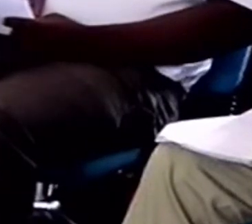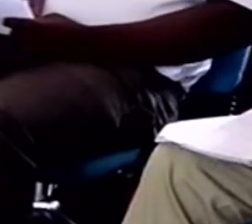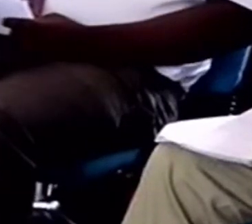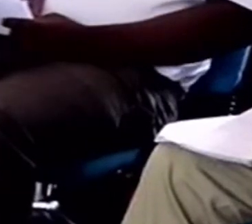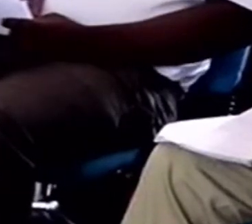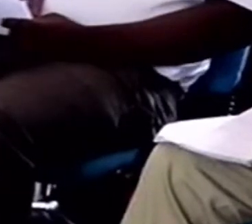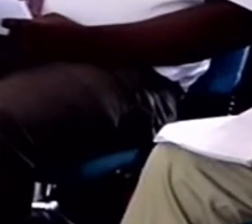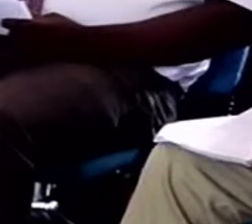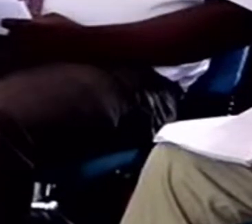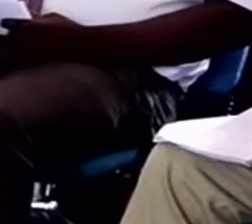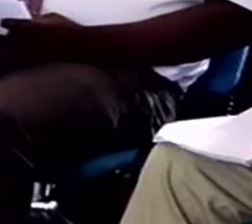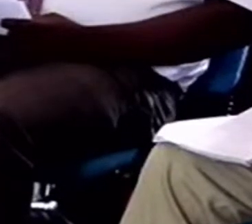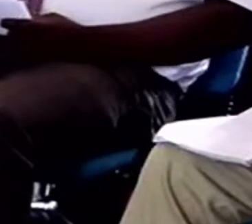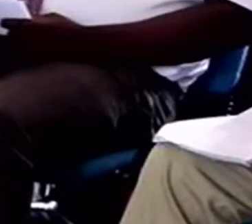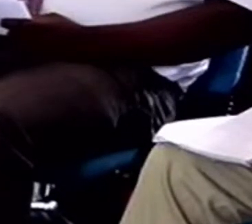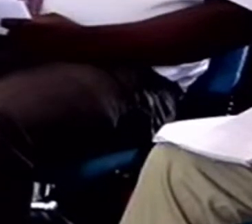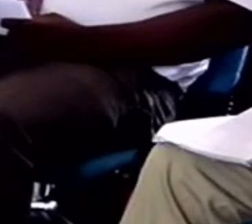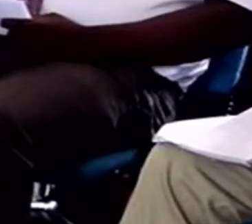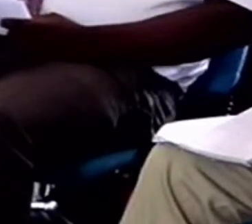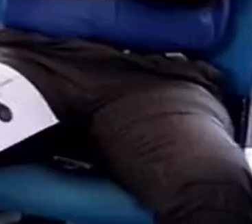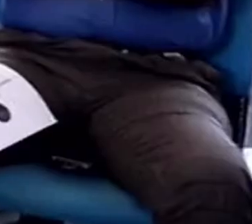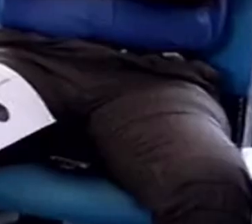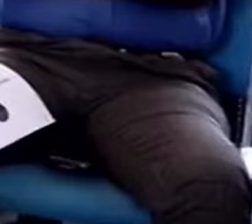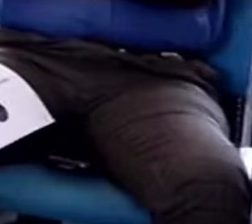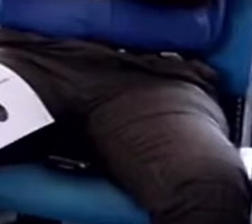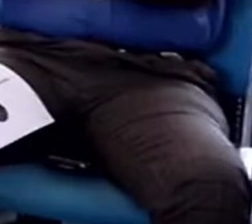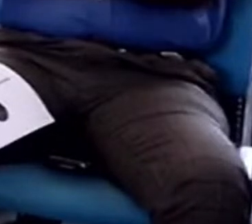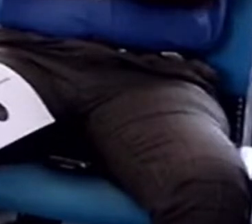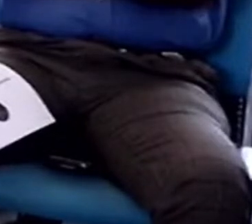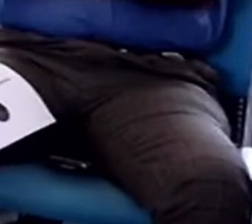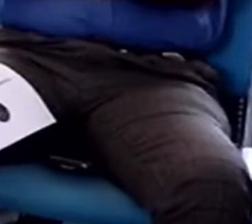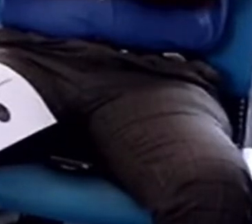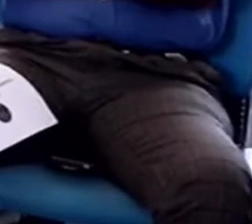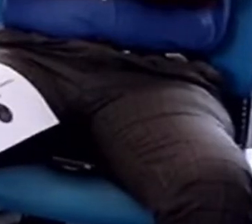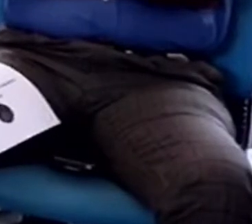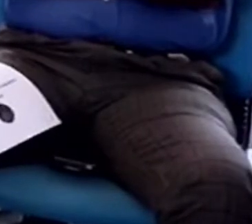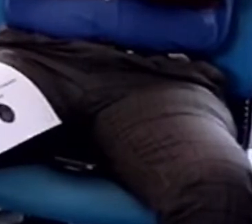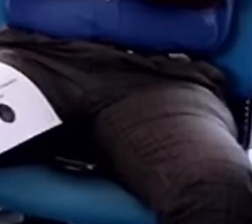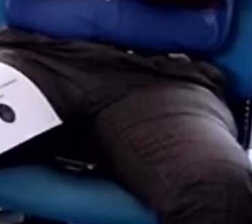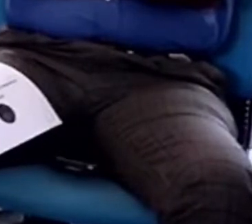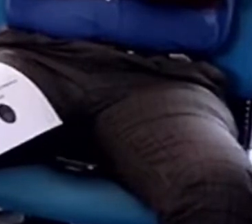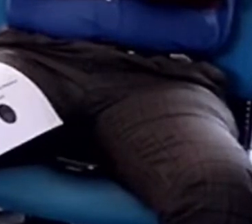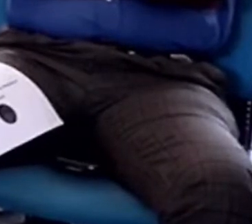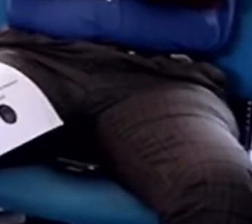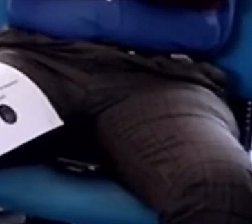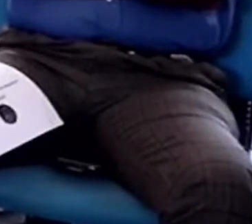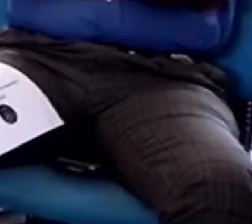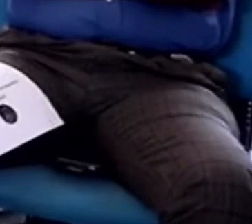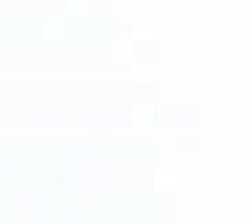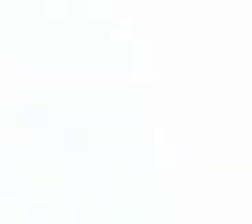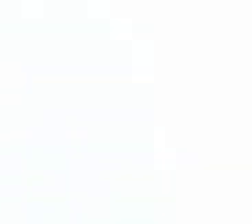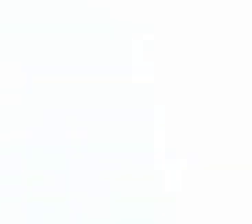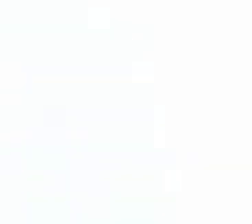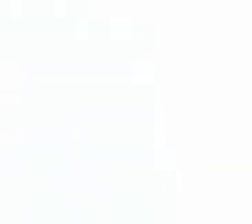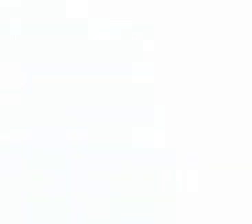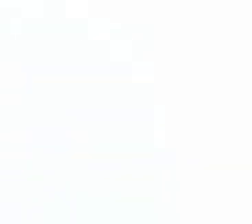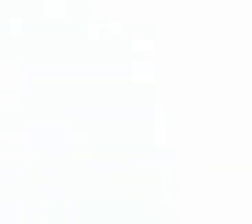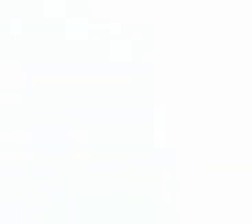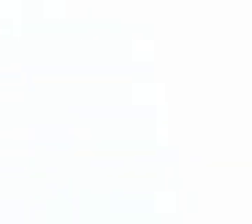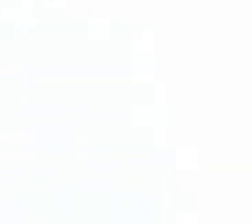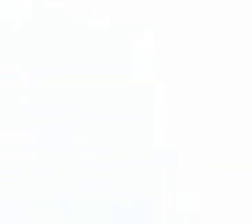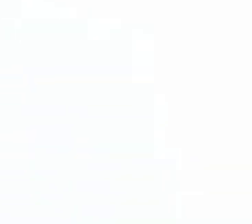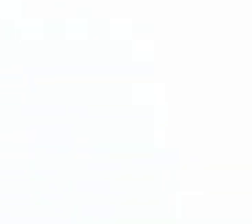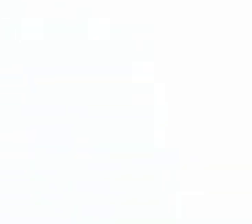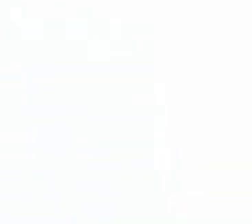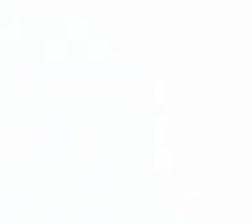ensure that the objectives of your training are achieved. Let me take this opportunity to thank our cooperating partners for their unwavering support